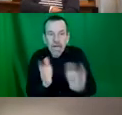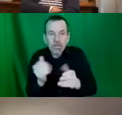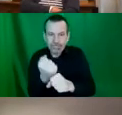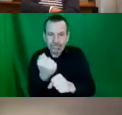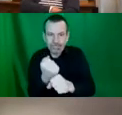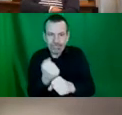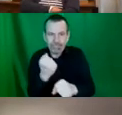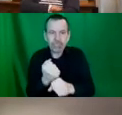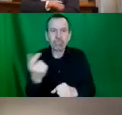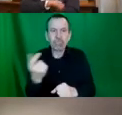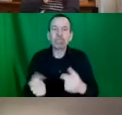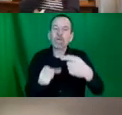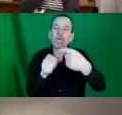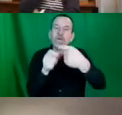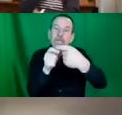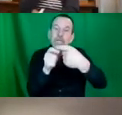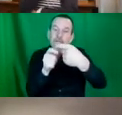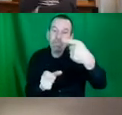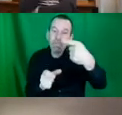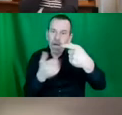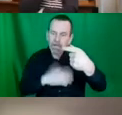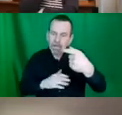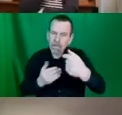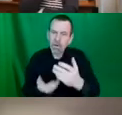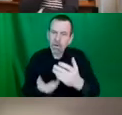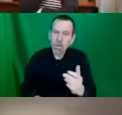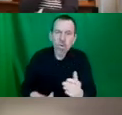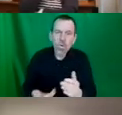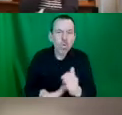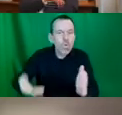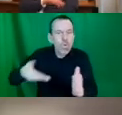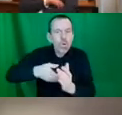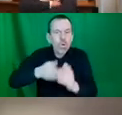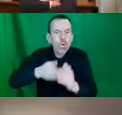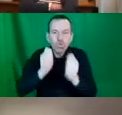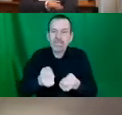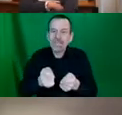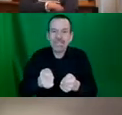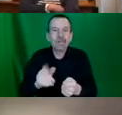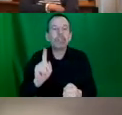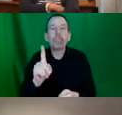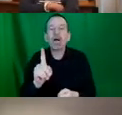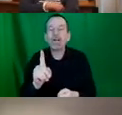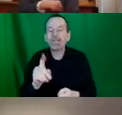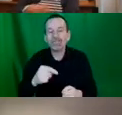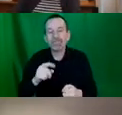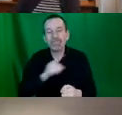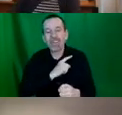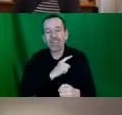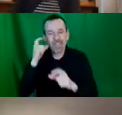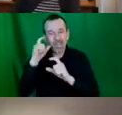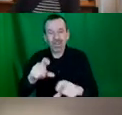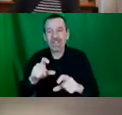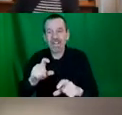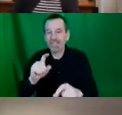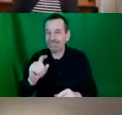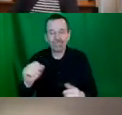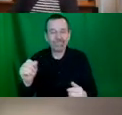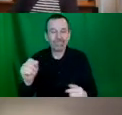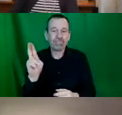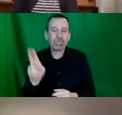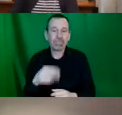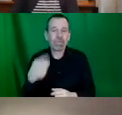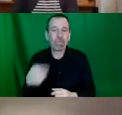This binding is in need of extensive treatment and was sadly something I didn't get to finish due to lockdown. However, I still learned an awful lot through the work I did complete